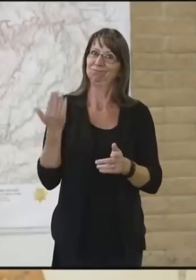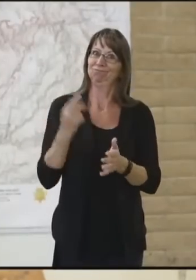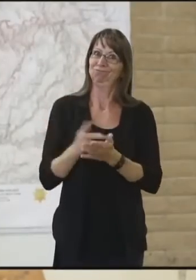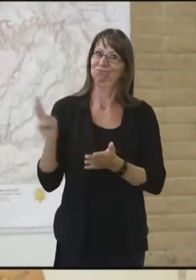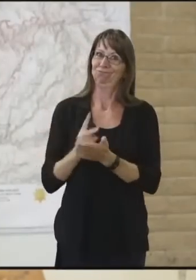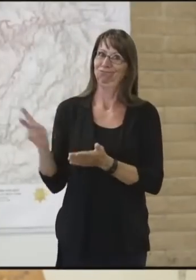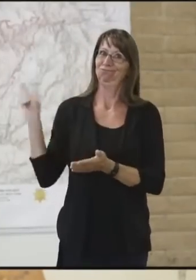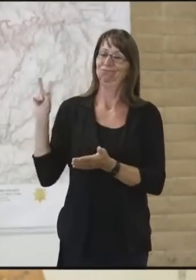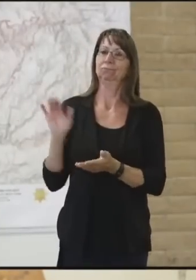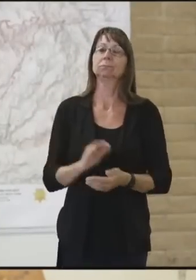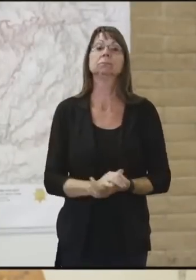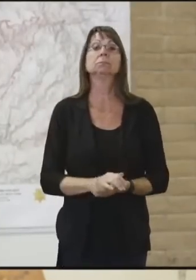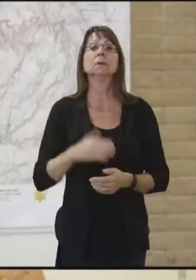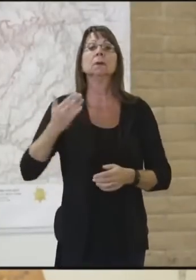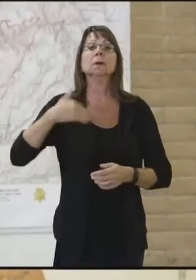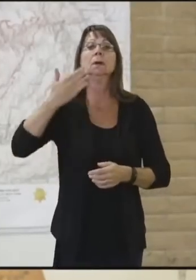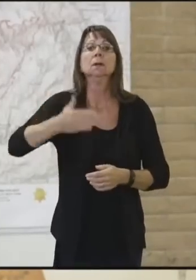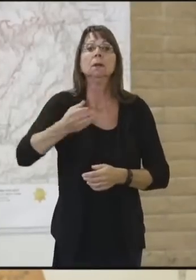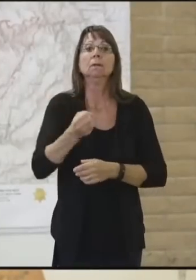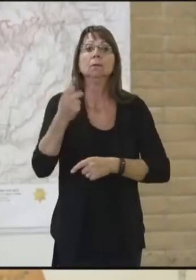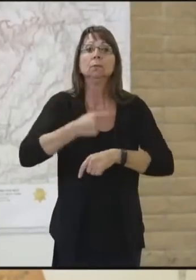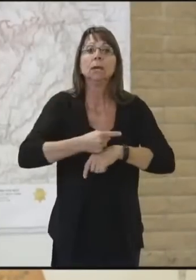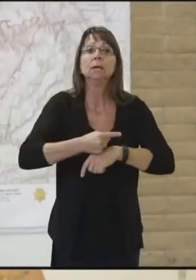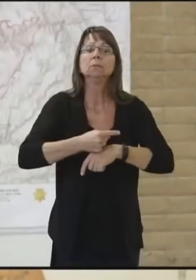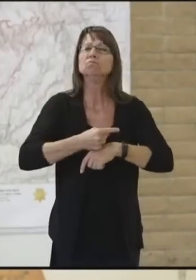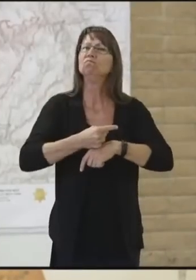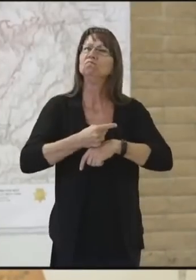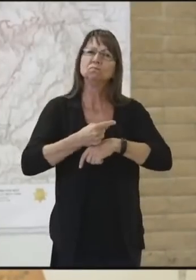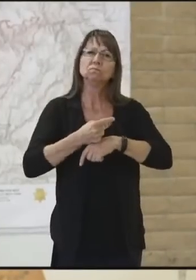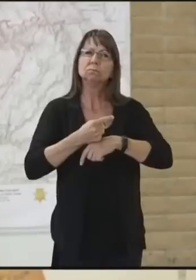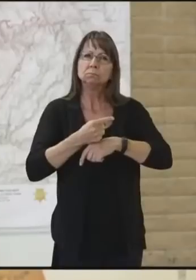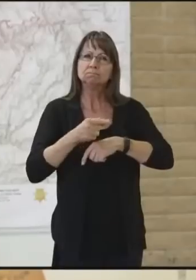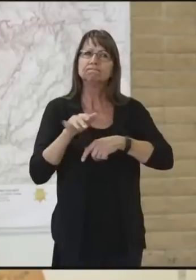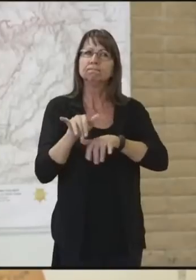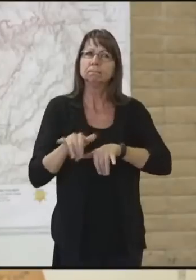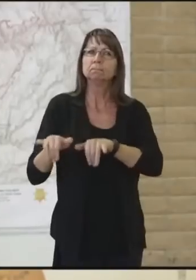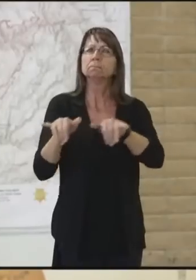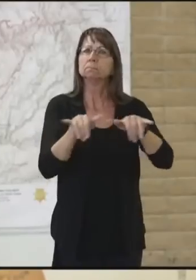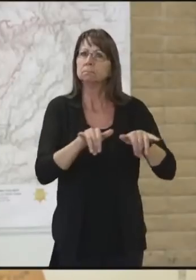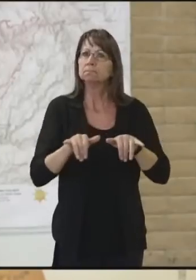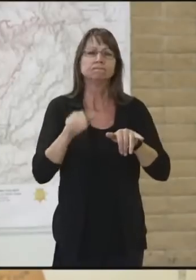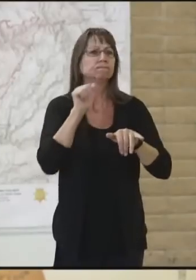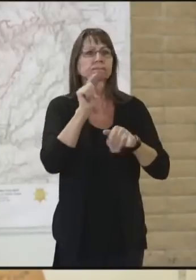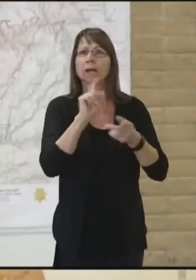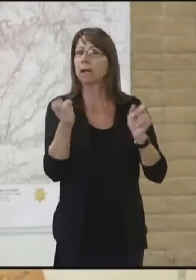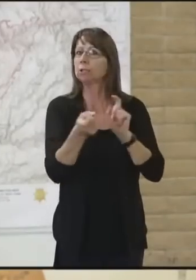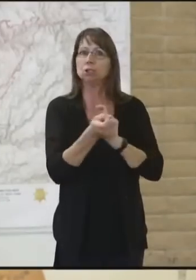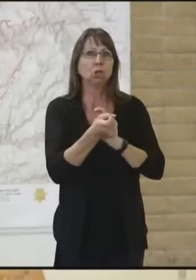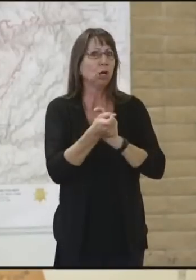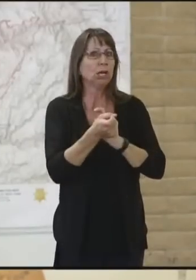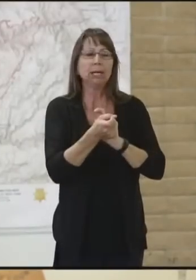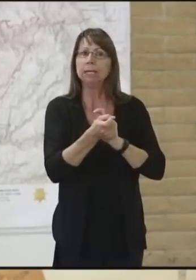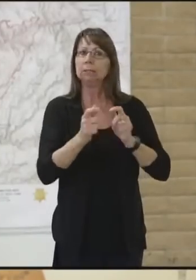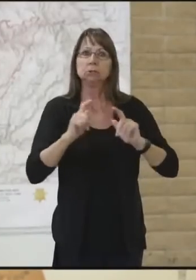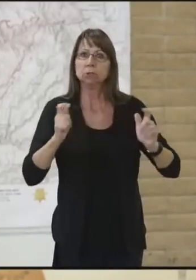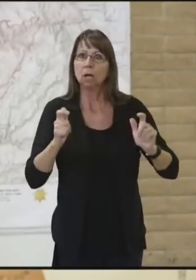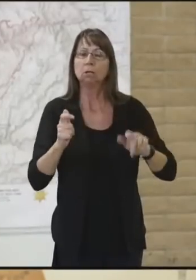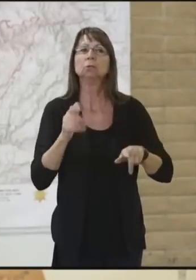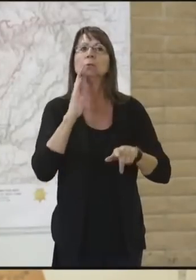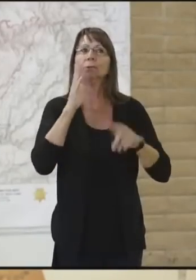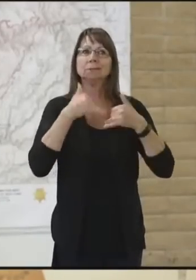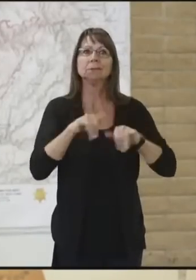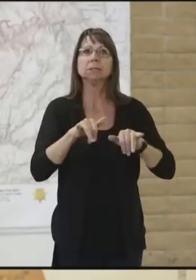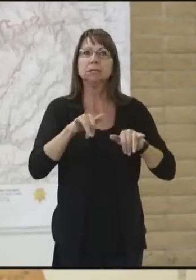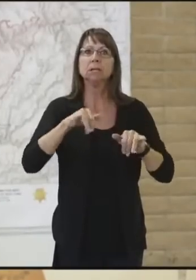couple of days, there is really not much to change the weather pattern. This means the smoke will continue to be dominant across